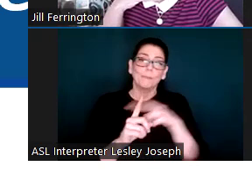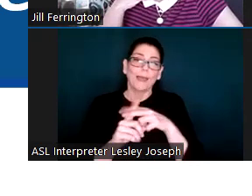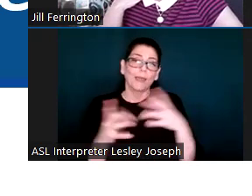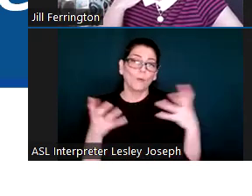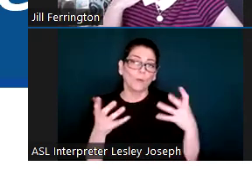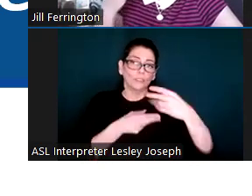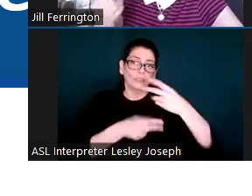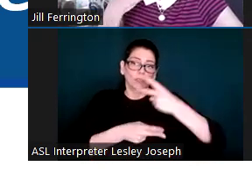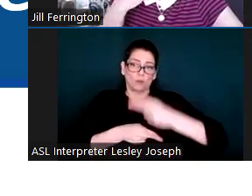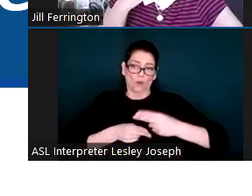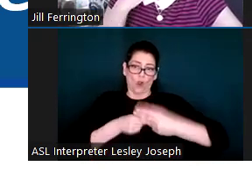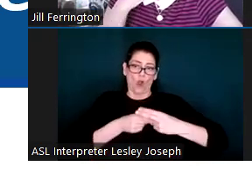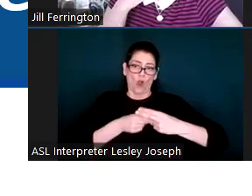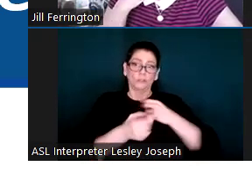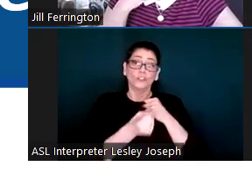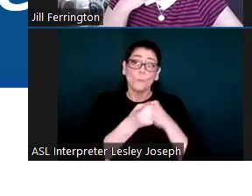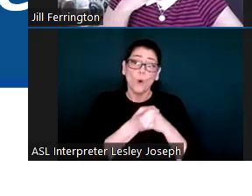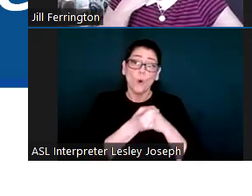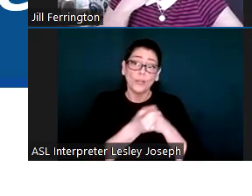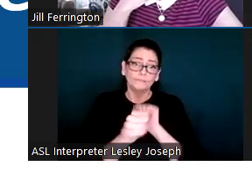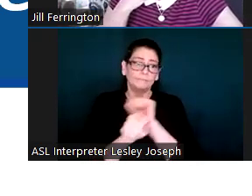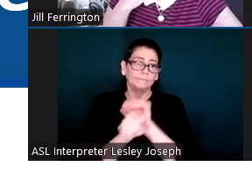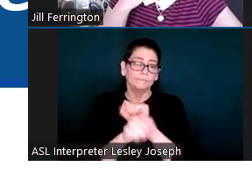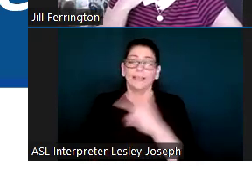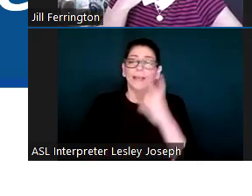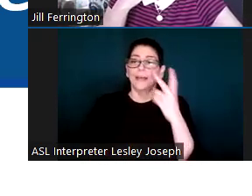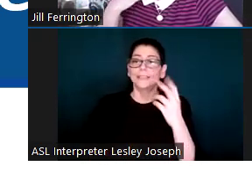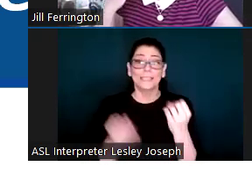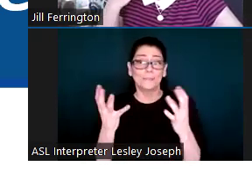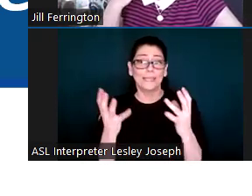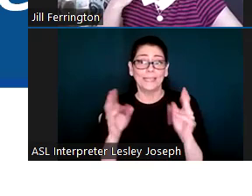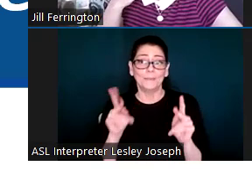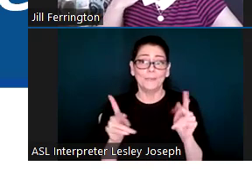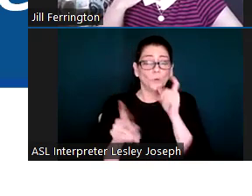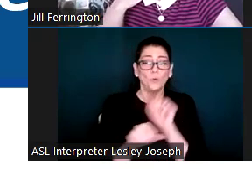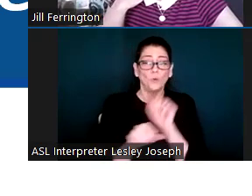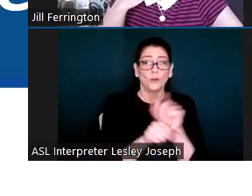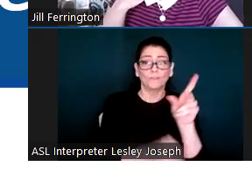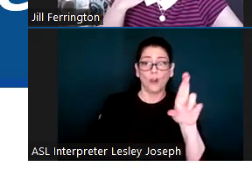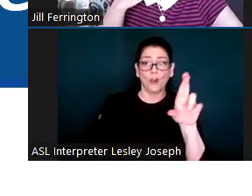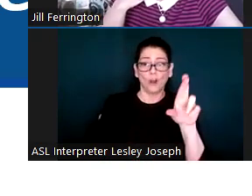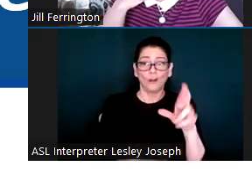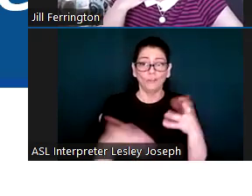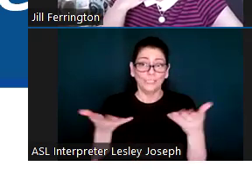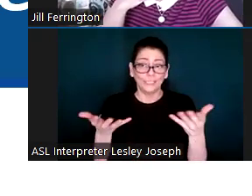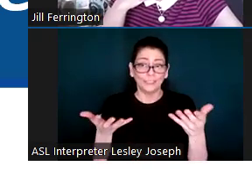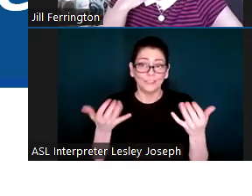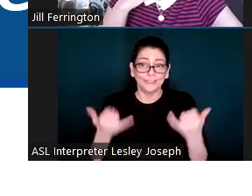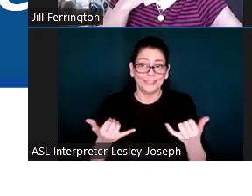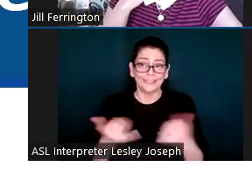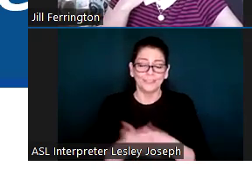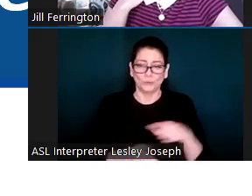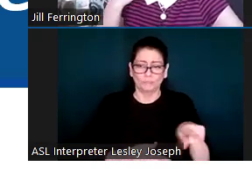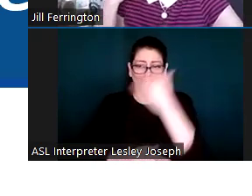employment. Again, I see lots of VR folks in the group today, and so you all know this topic